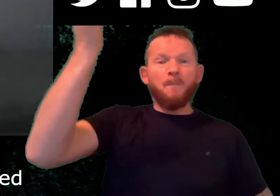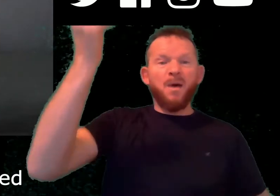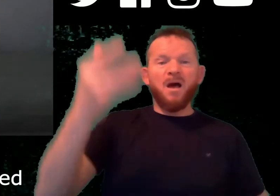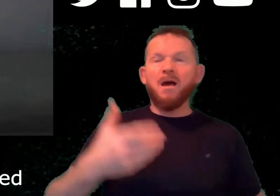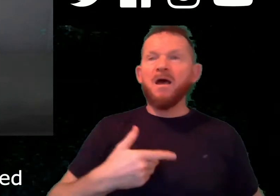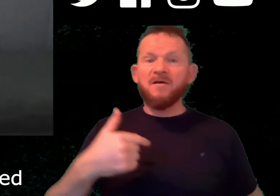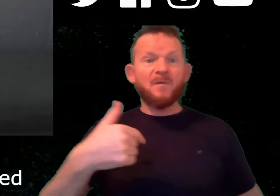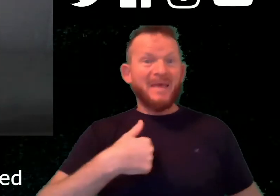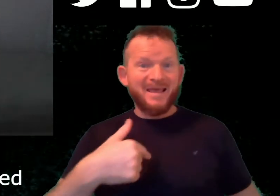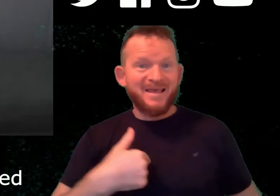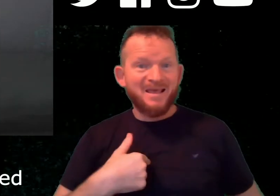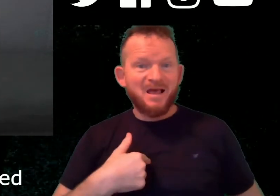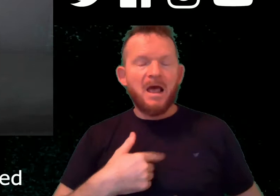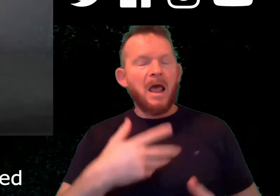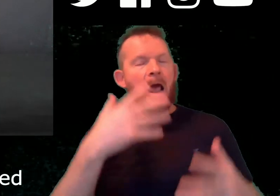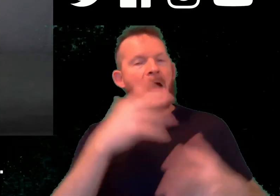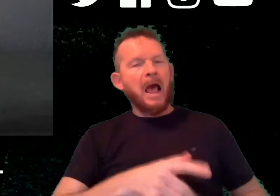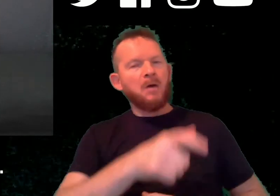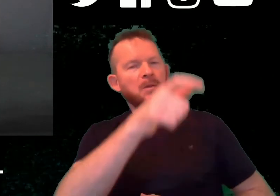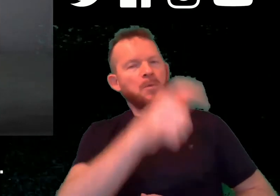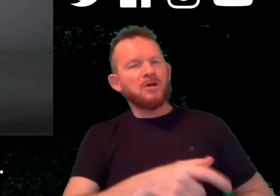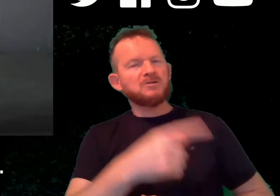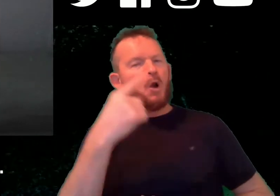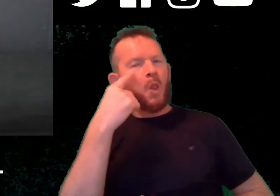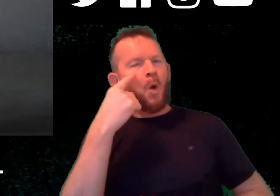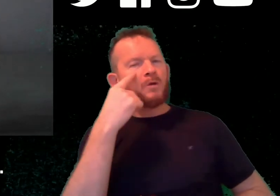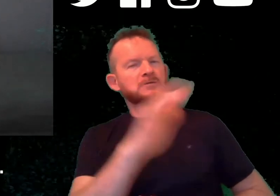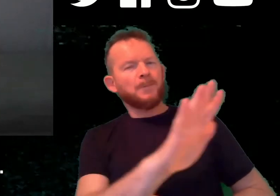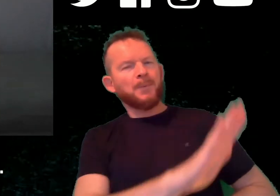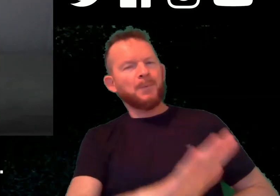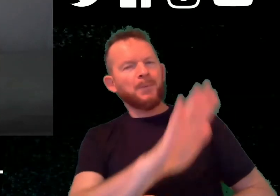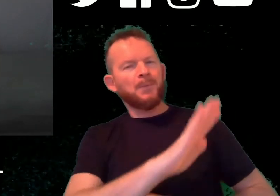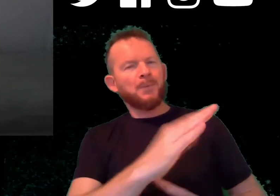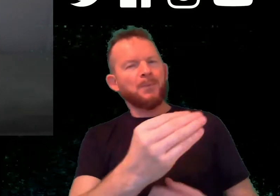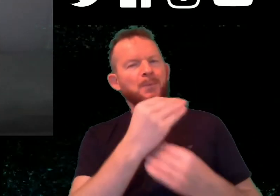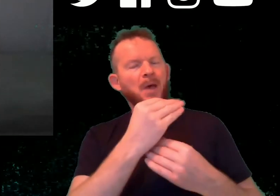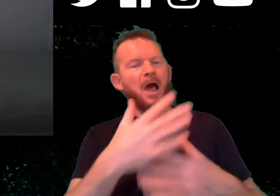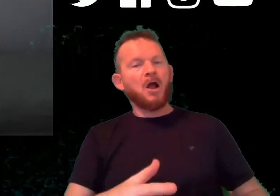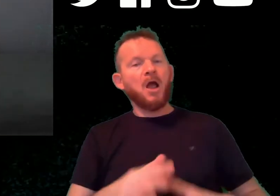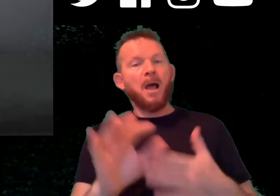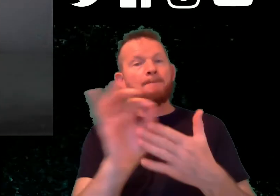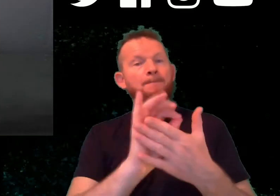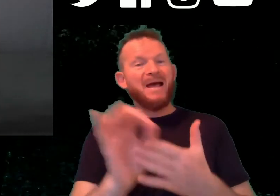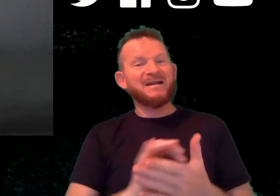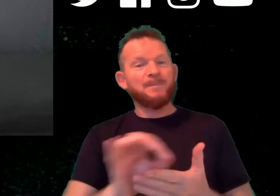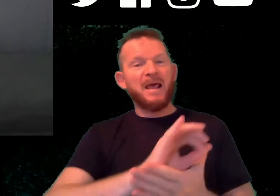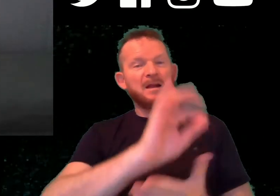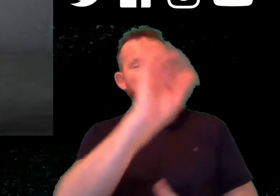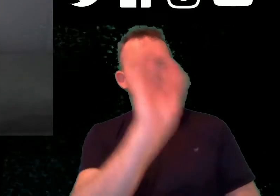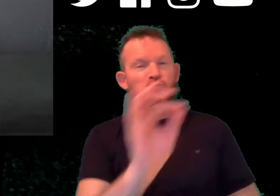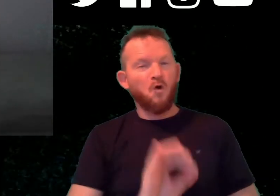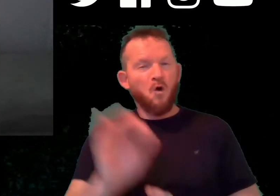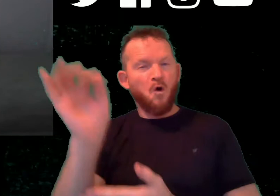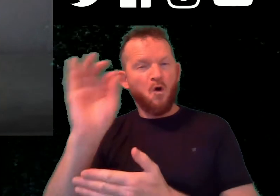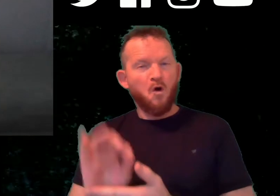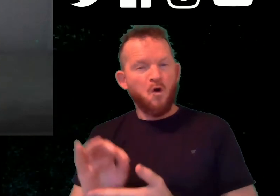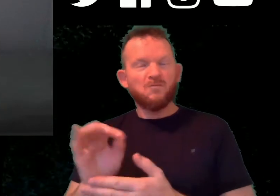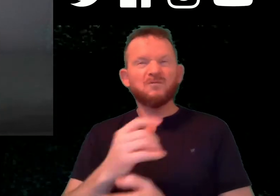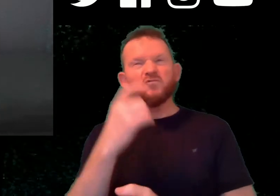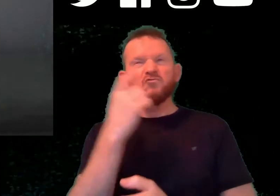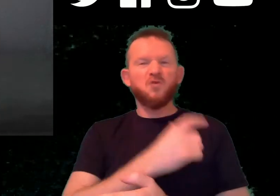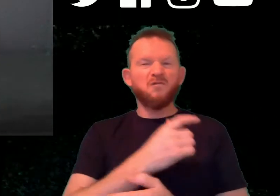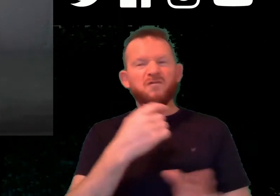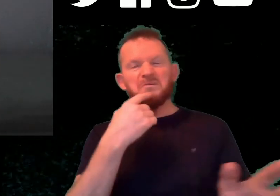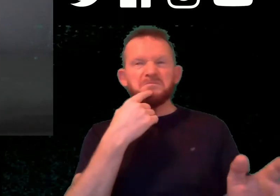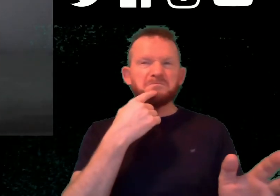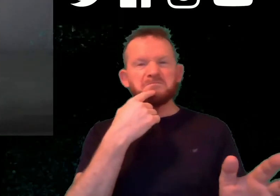case, initially, it was the way the characters looked that informed their development. So I got a pad, a pen, doodled the characters out, and then once I had a